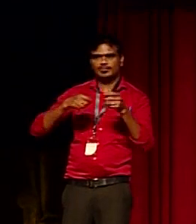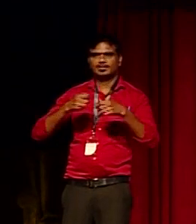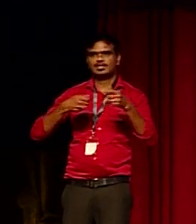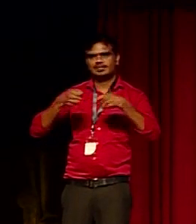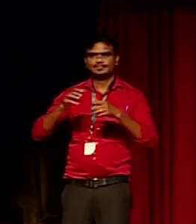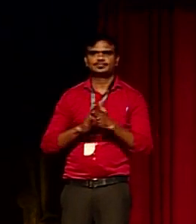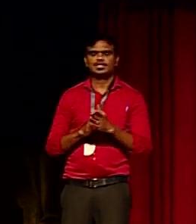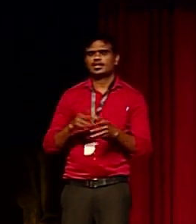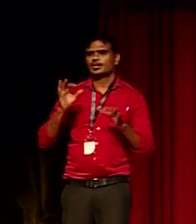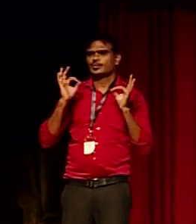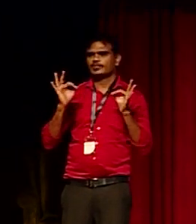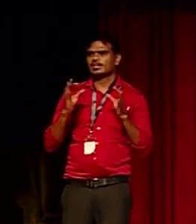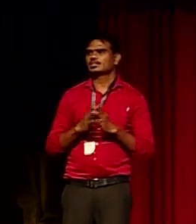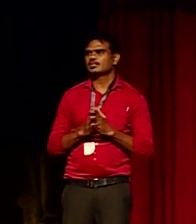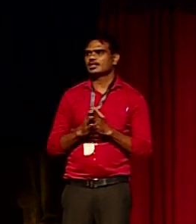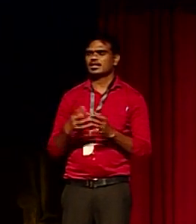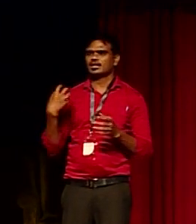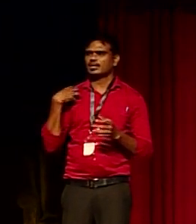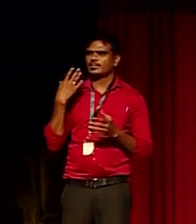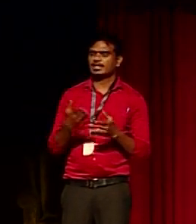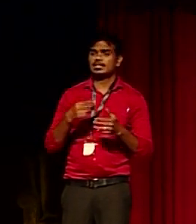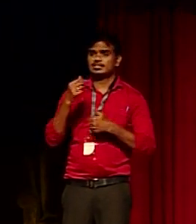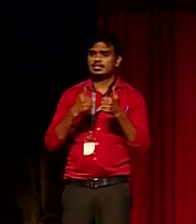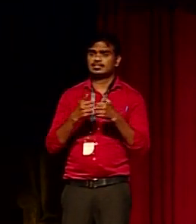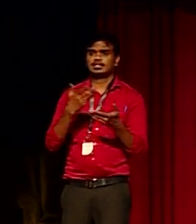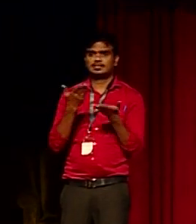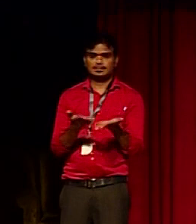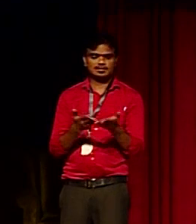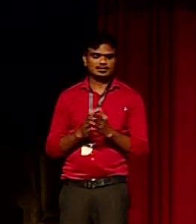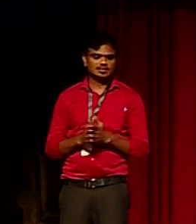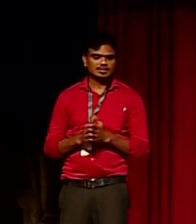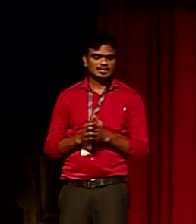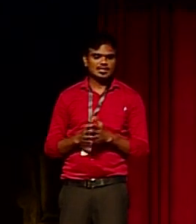These are some of our very complicated, challenging cases.